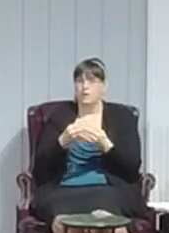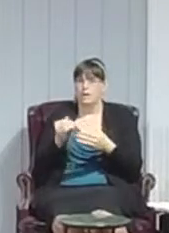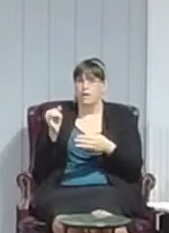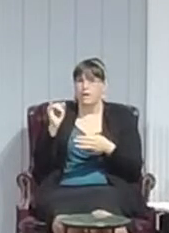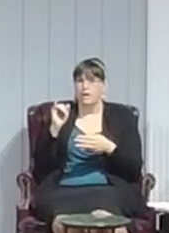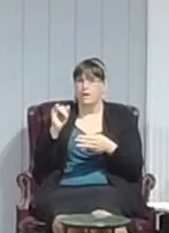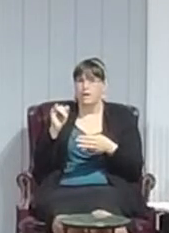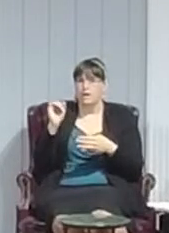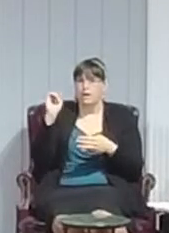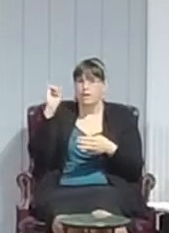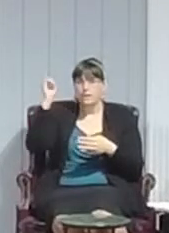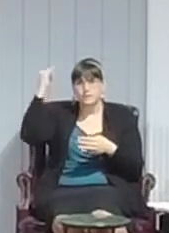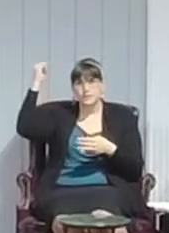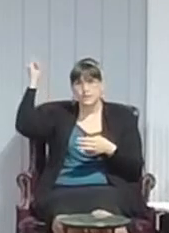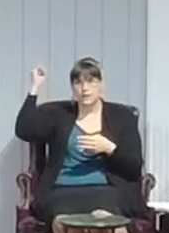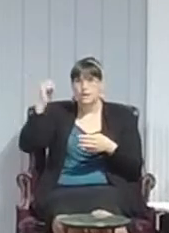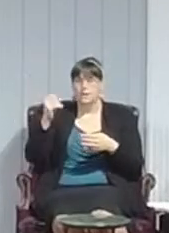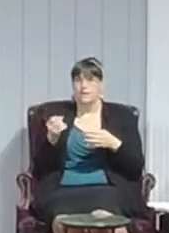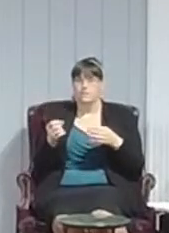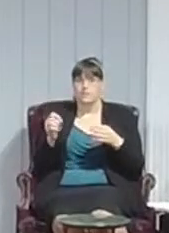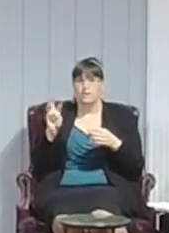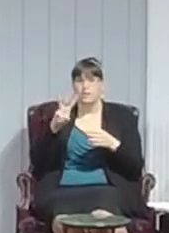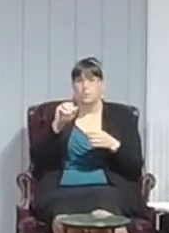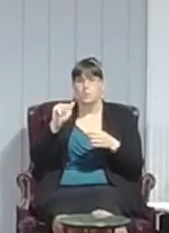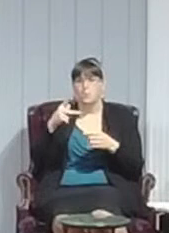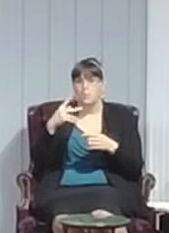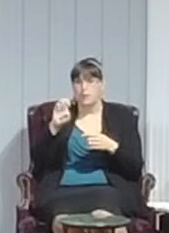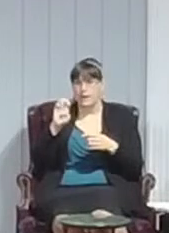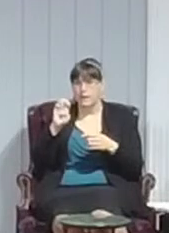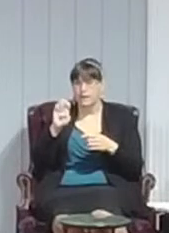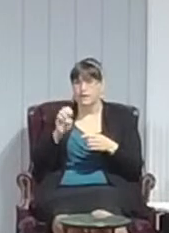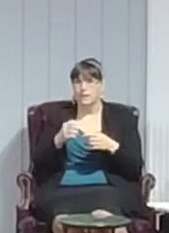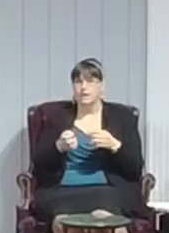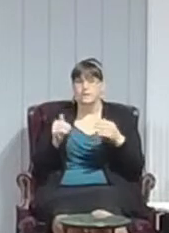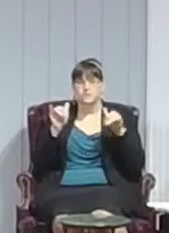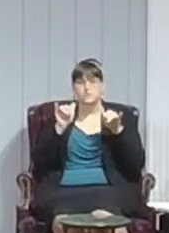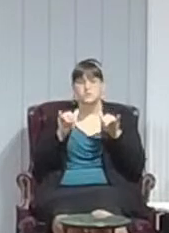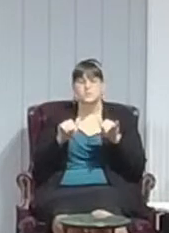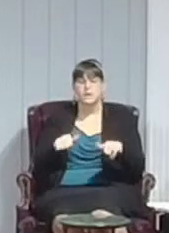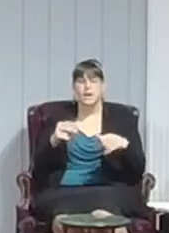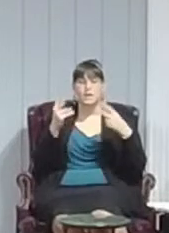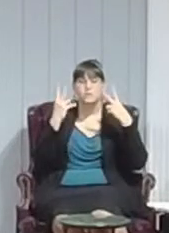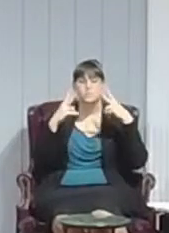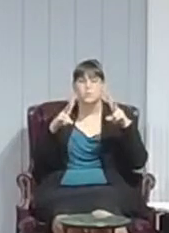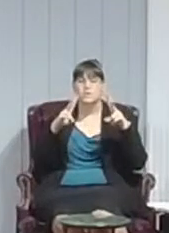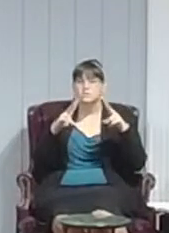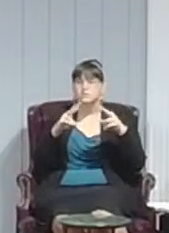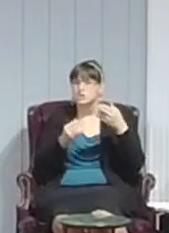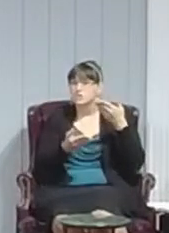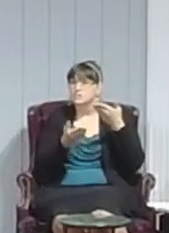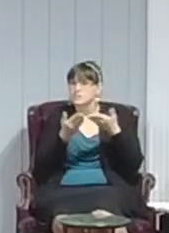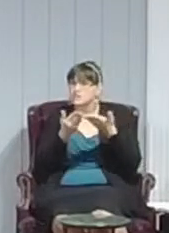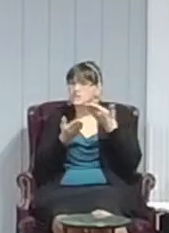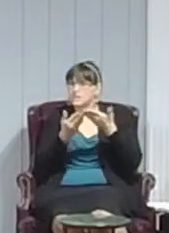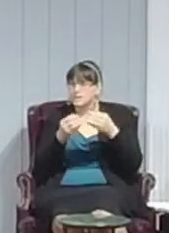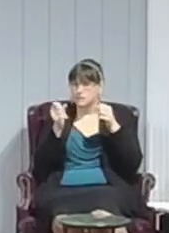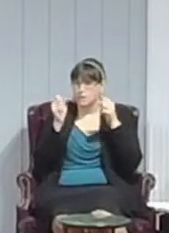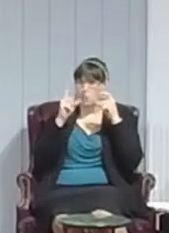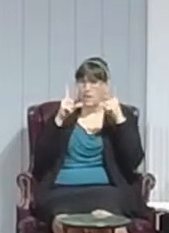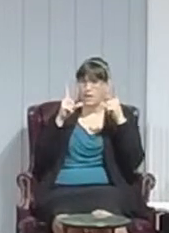know. The idea is you're just going to stay and watch just in case the person wakes up. You know, we're not going to bury them until we know that